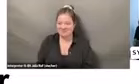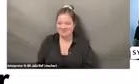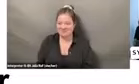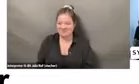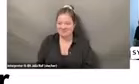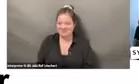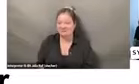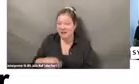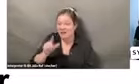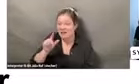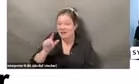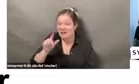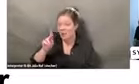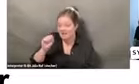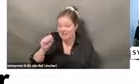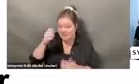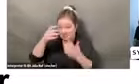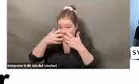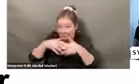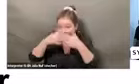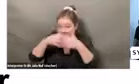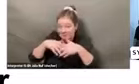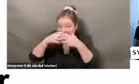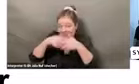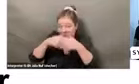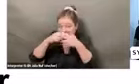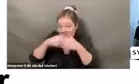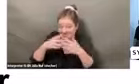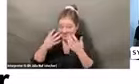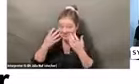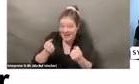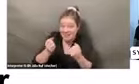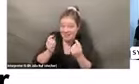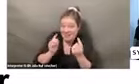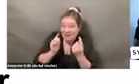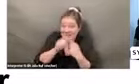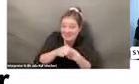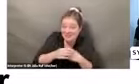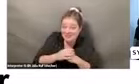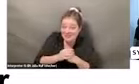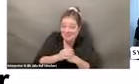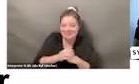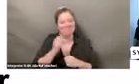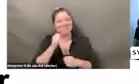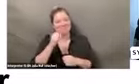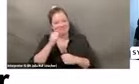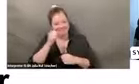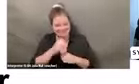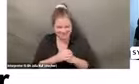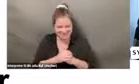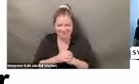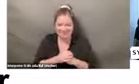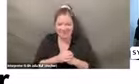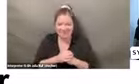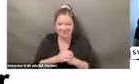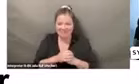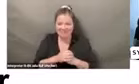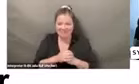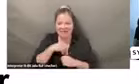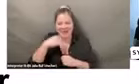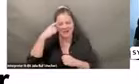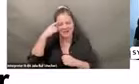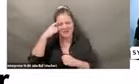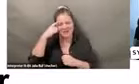And Lucas, did you think now so that you are prepared to to respond? So I think it's